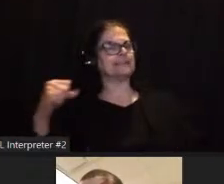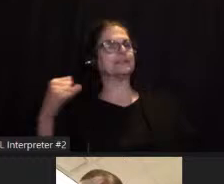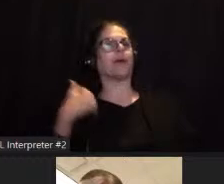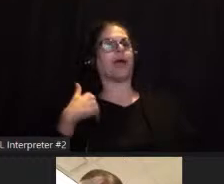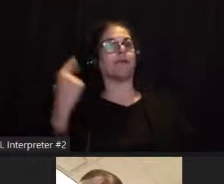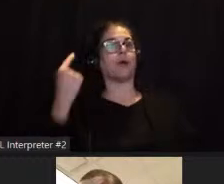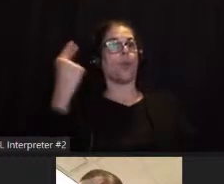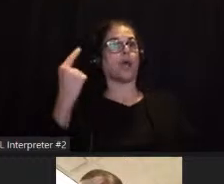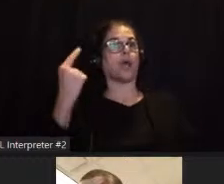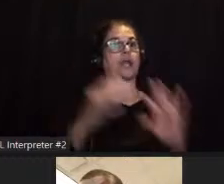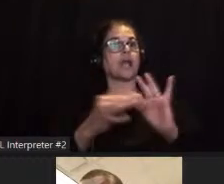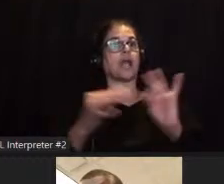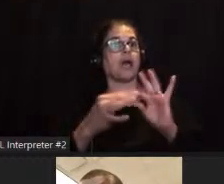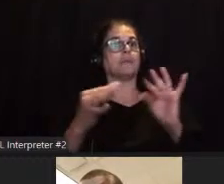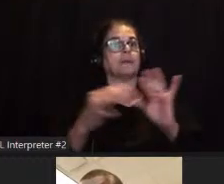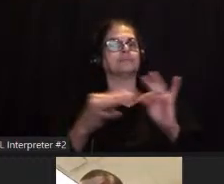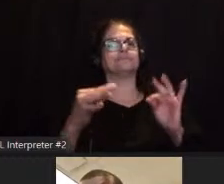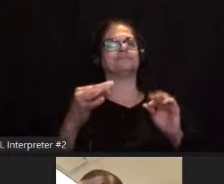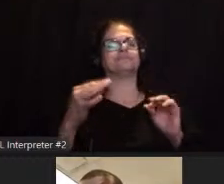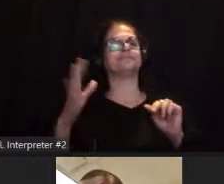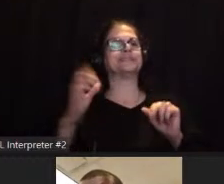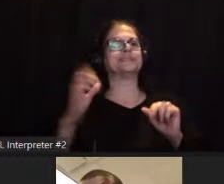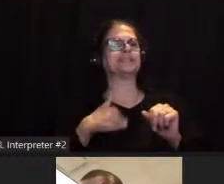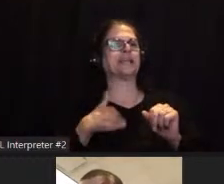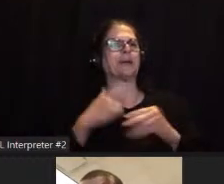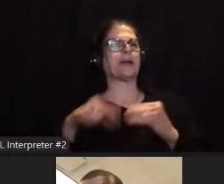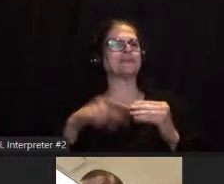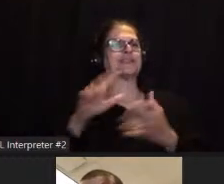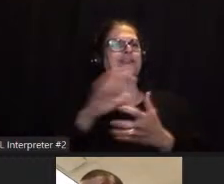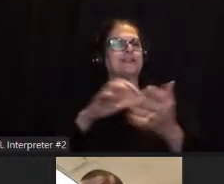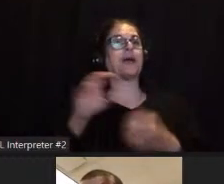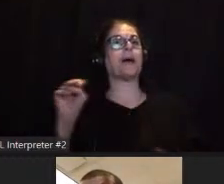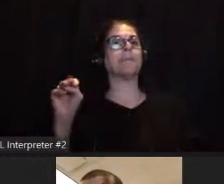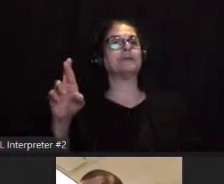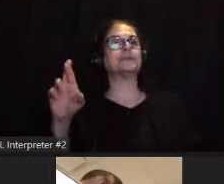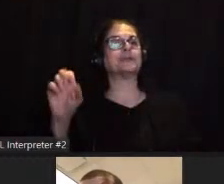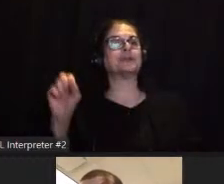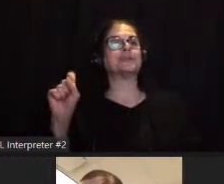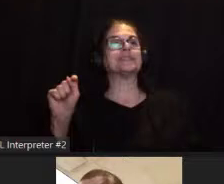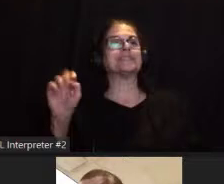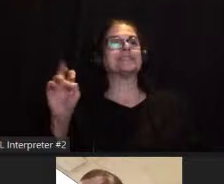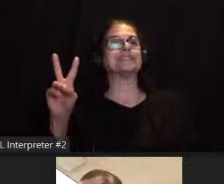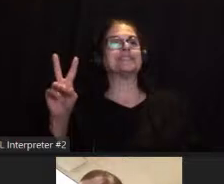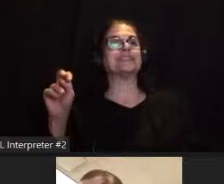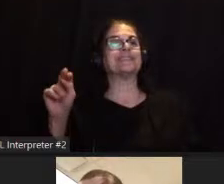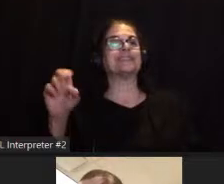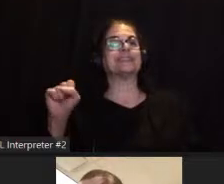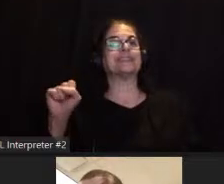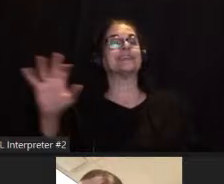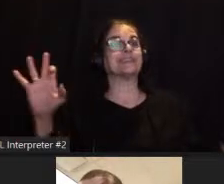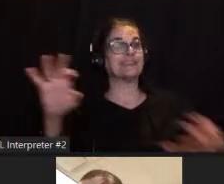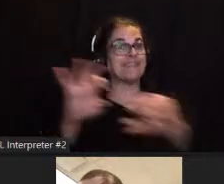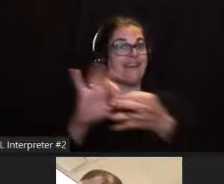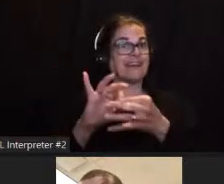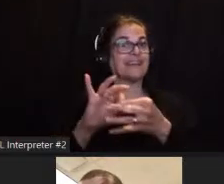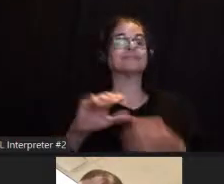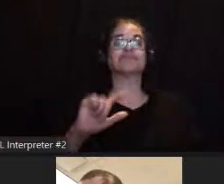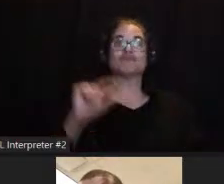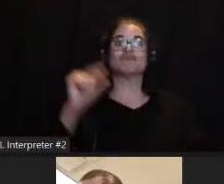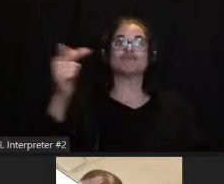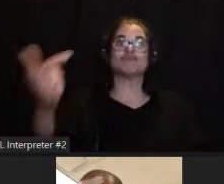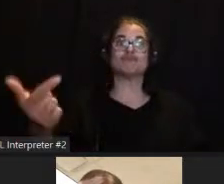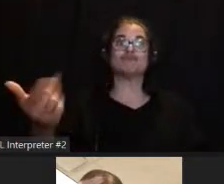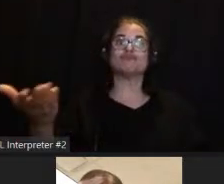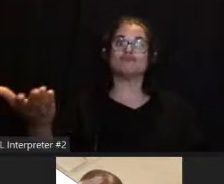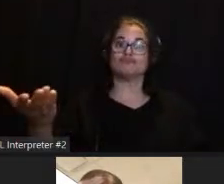public comment. Apologize for getting confused. We have Mr. Stevens. I believe that he's been connected already. And so Mr. Stevens, we'd like to ask you